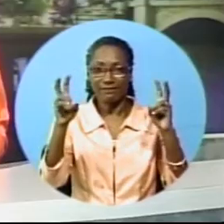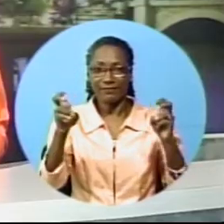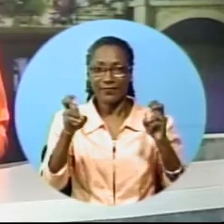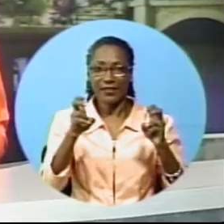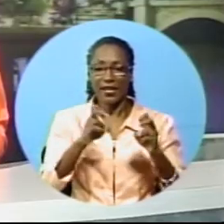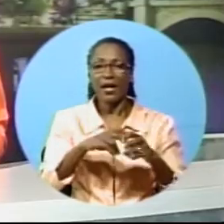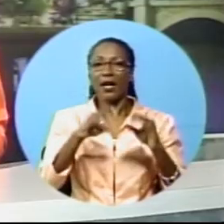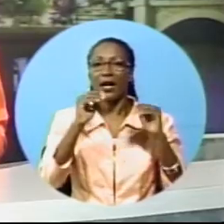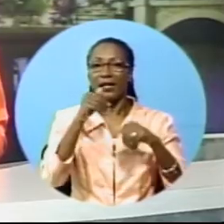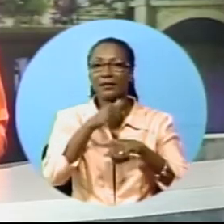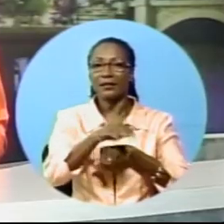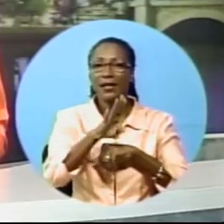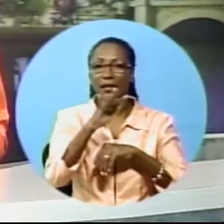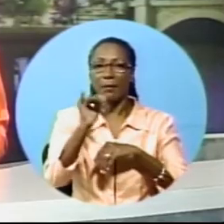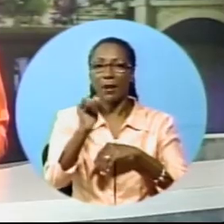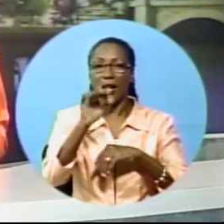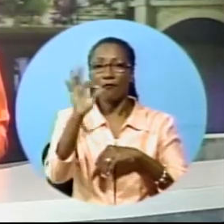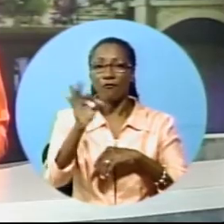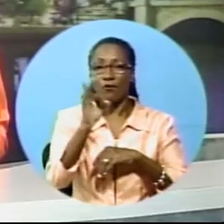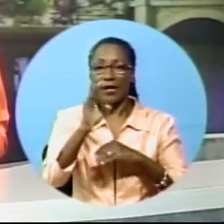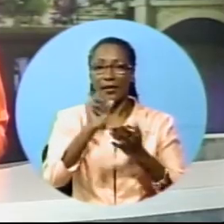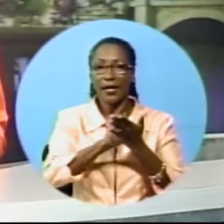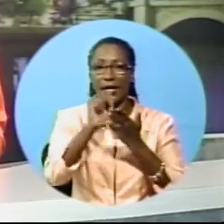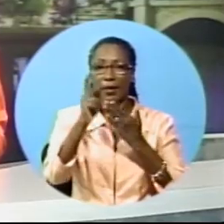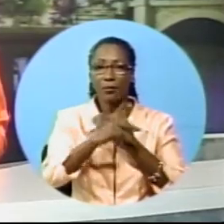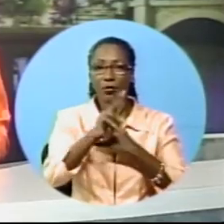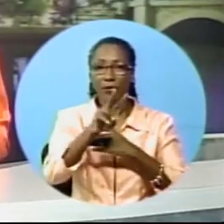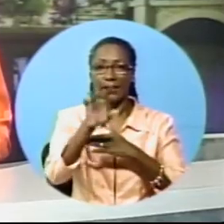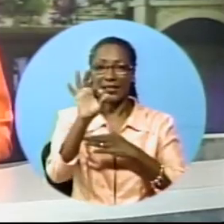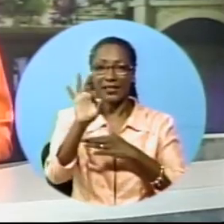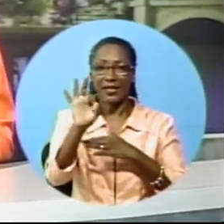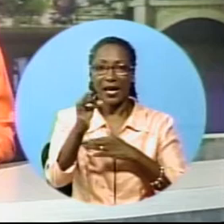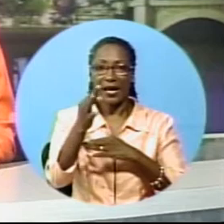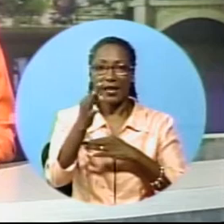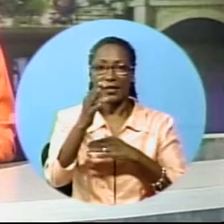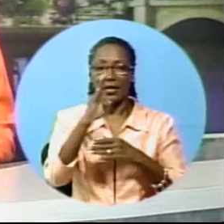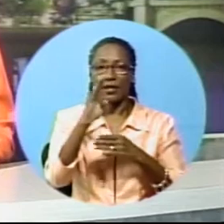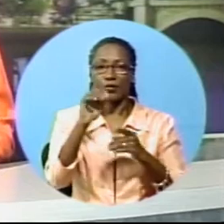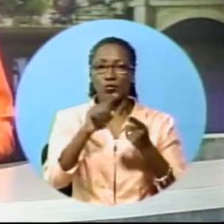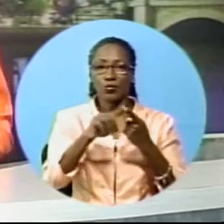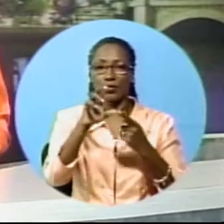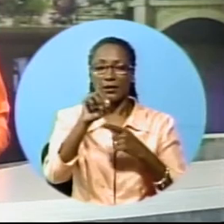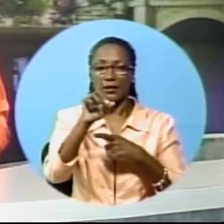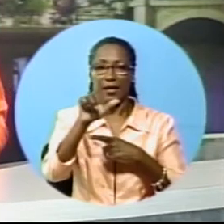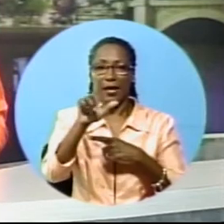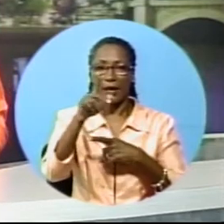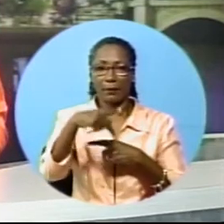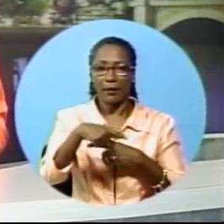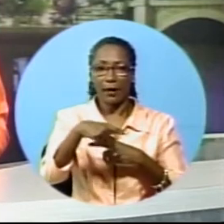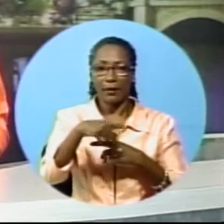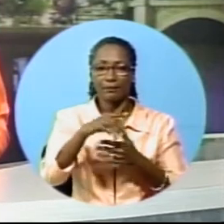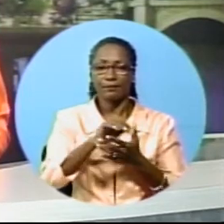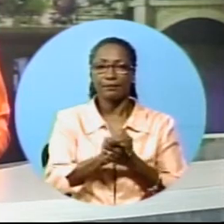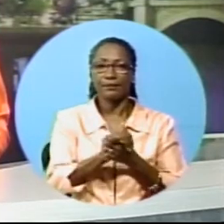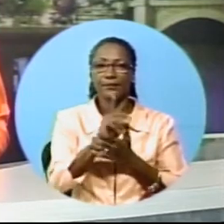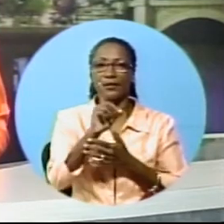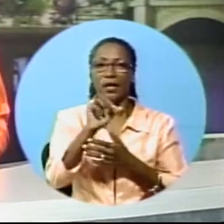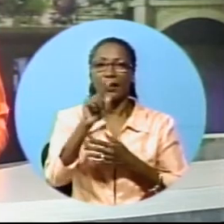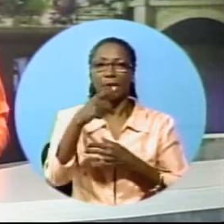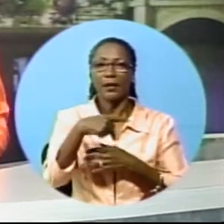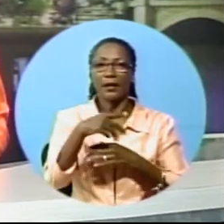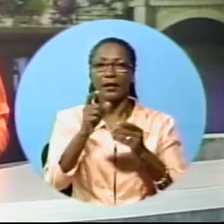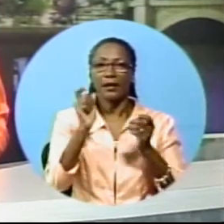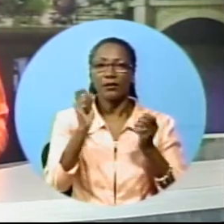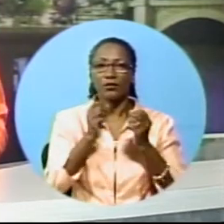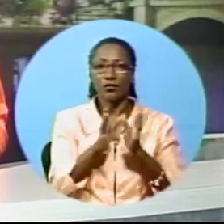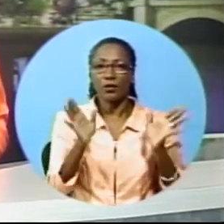29th, 2016 to the DLP either by hand, mail, or email. Well, meantime, DLP General Secretary George